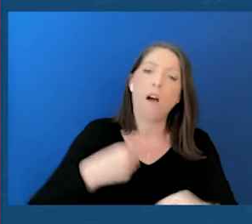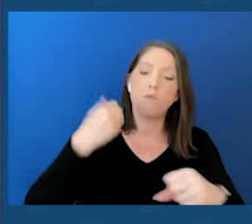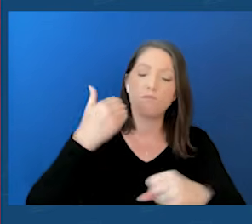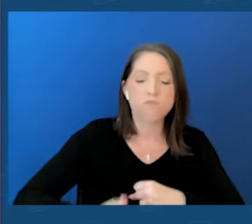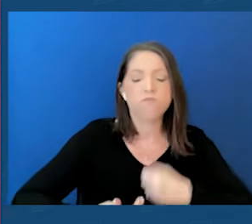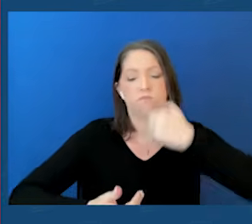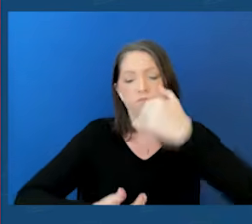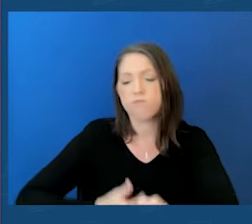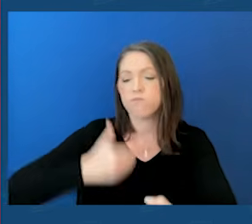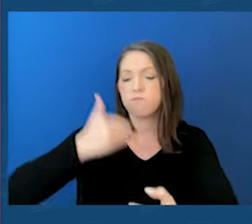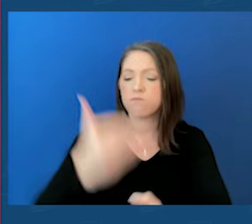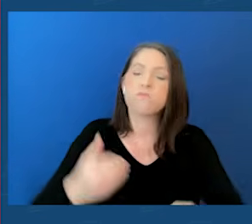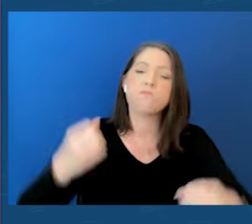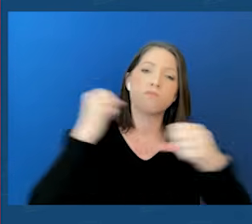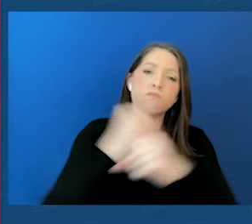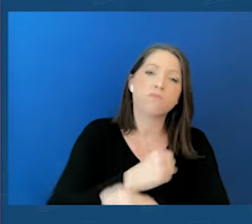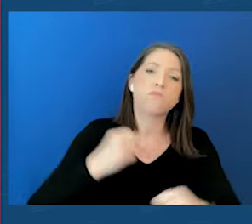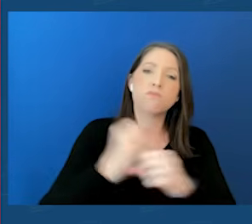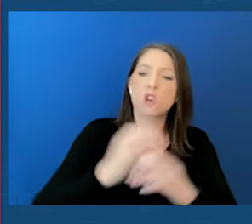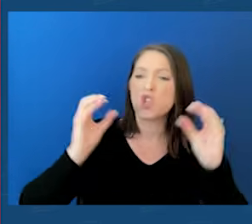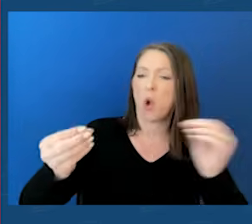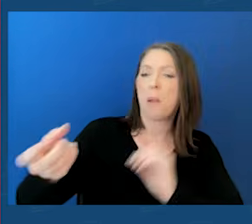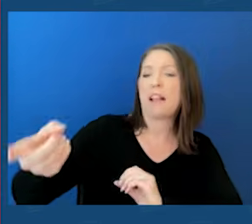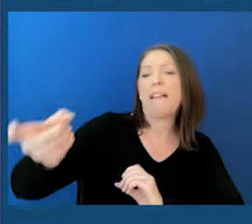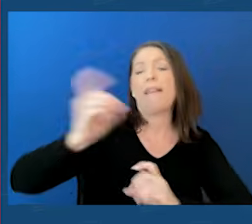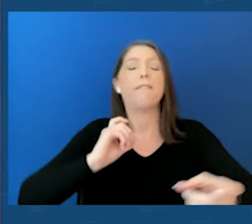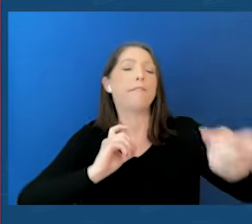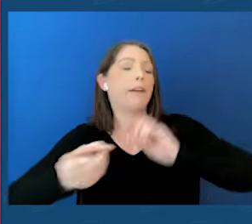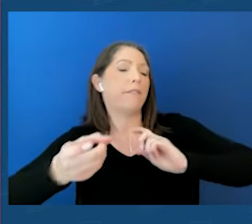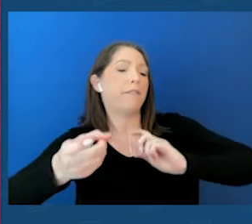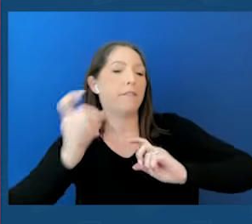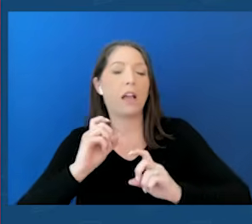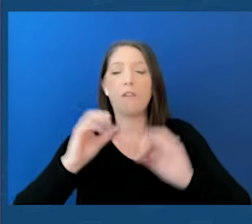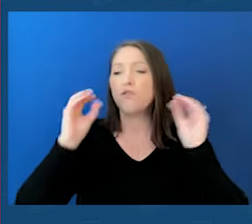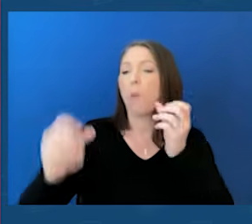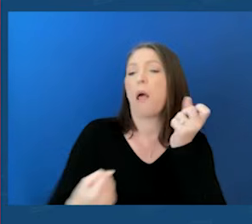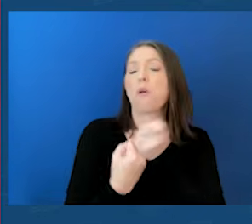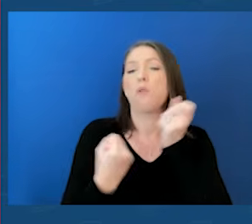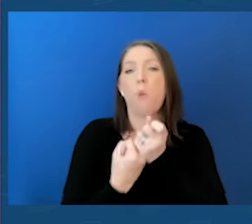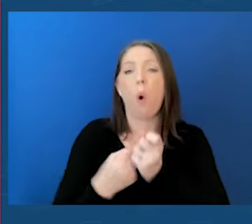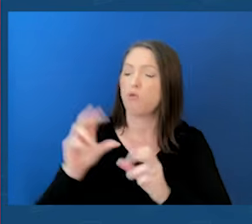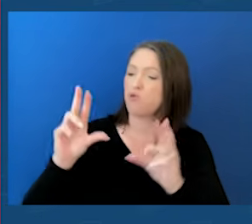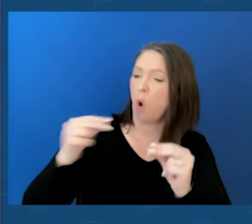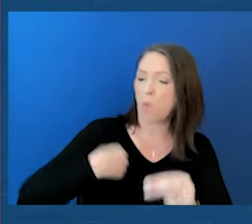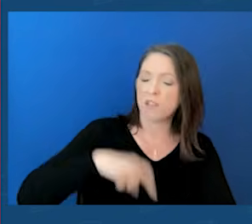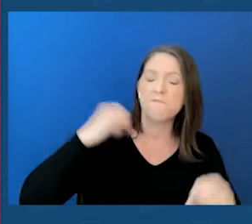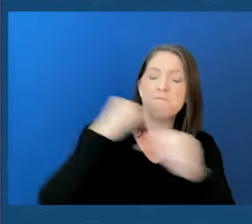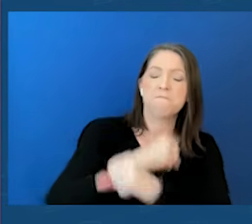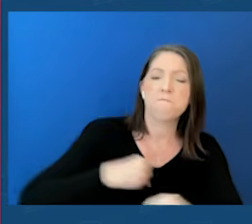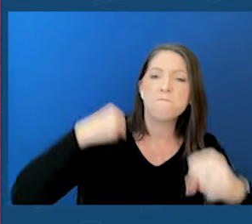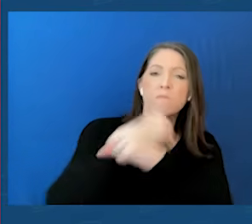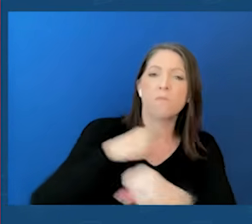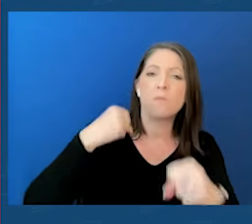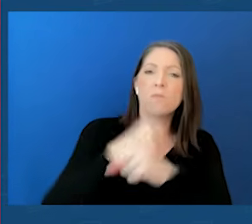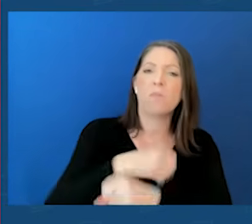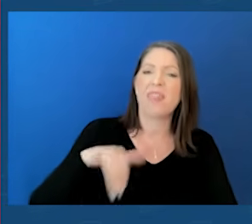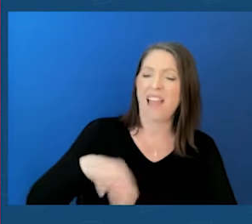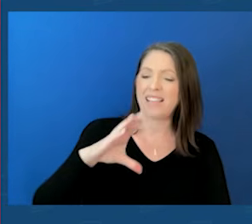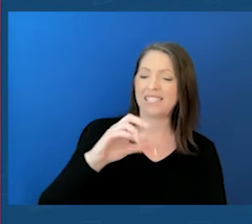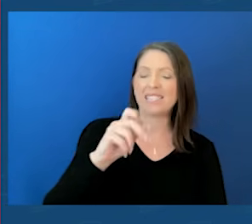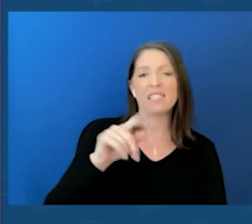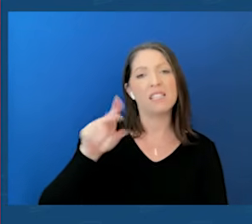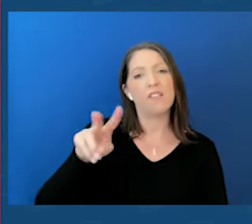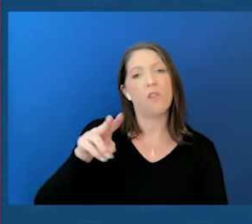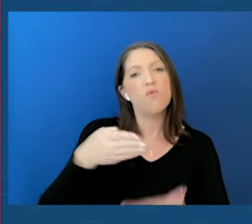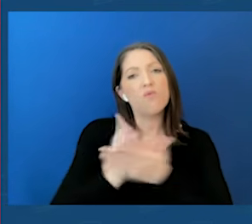Nobody gave us nothing. Nobody sponsored us. We had to fight our way. The battle for civil rights was not below